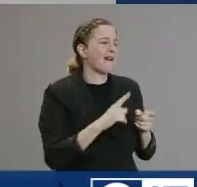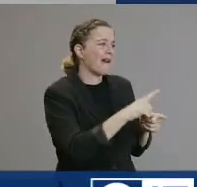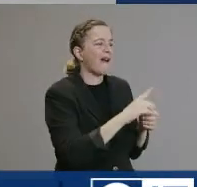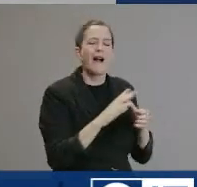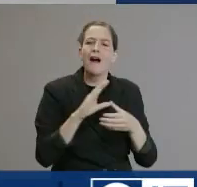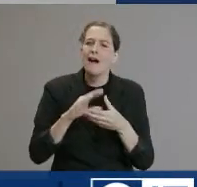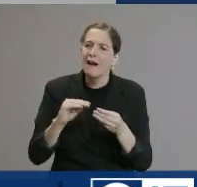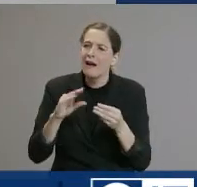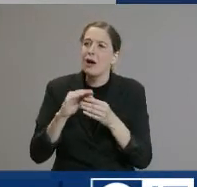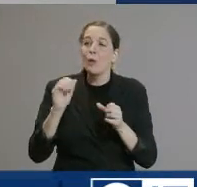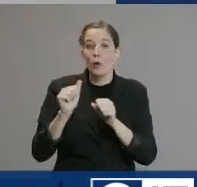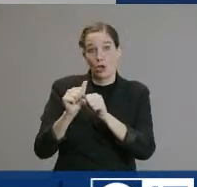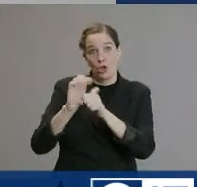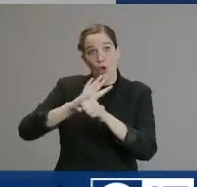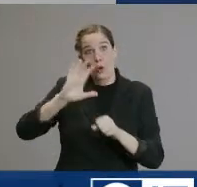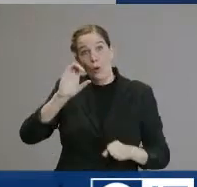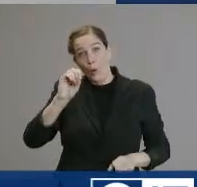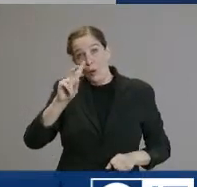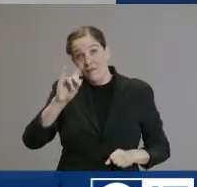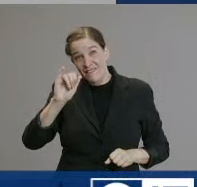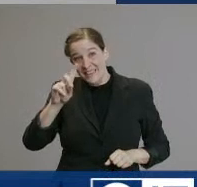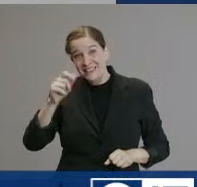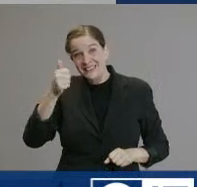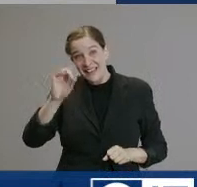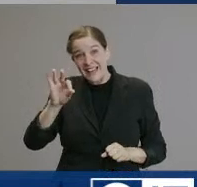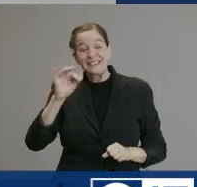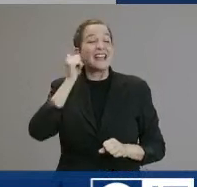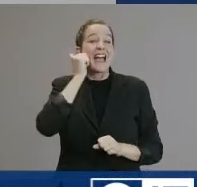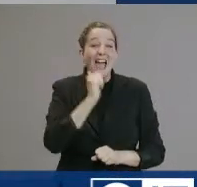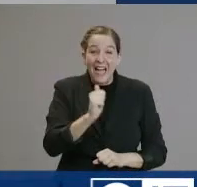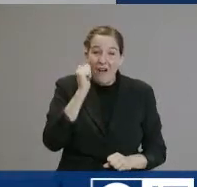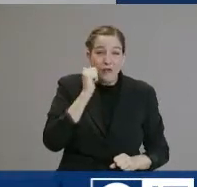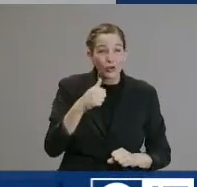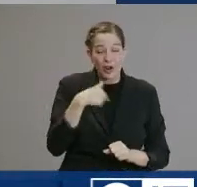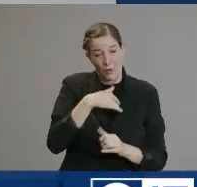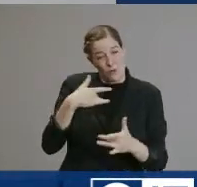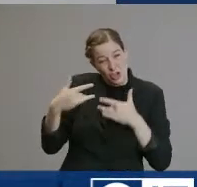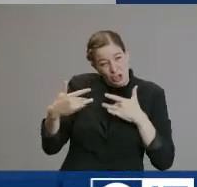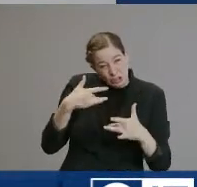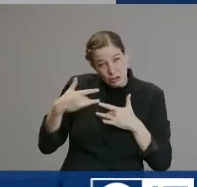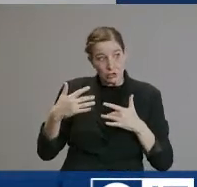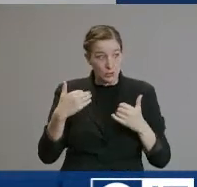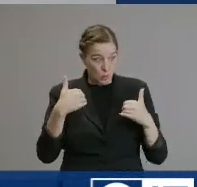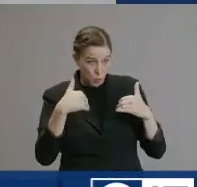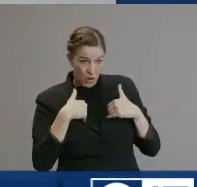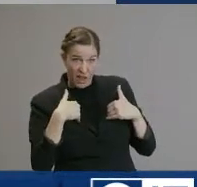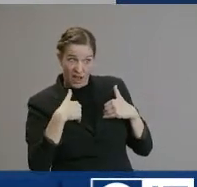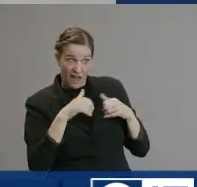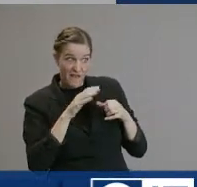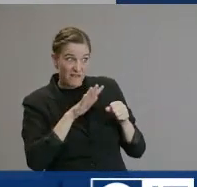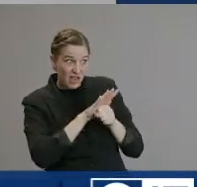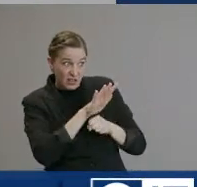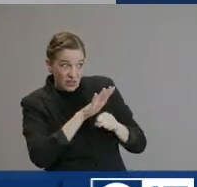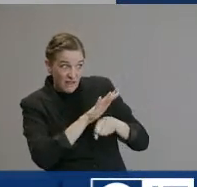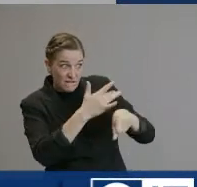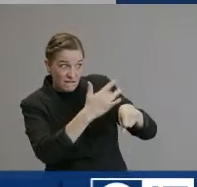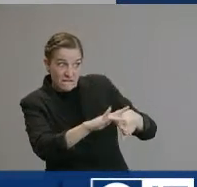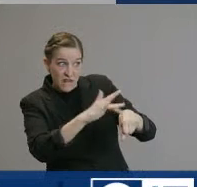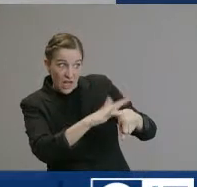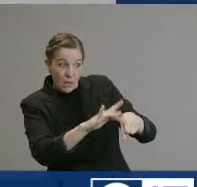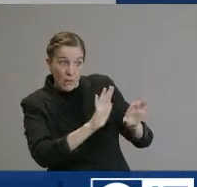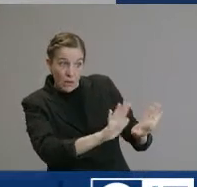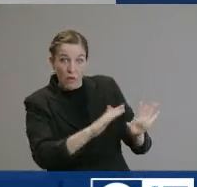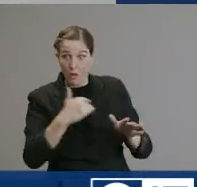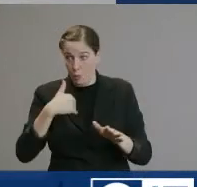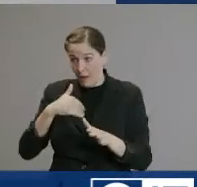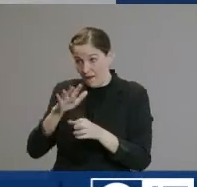every day that we have the proper capacity and resources. That's what we've been working on for 3+ months in the